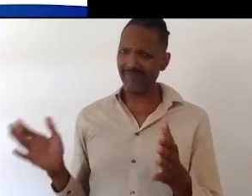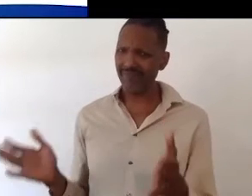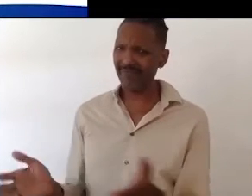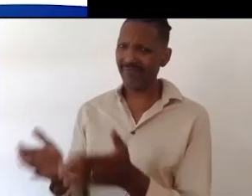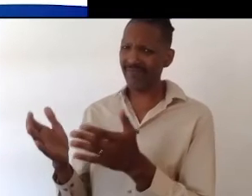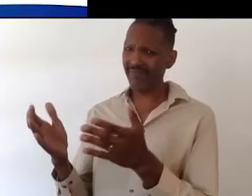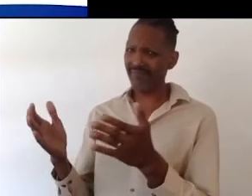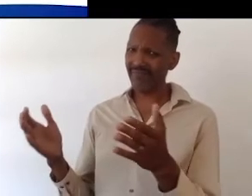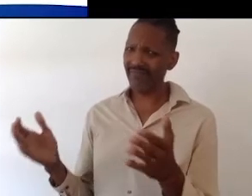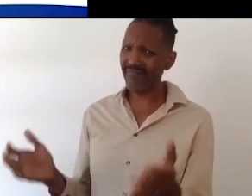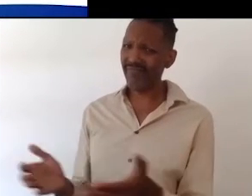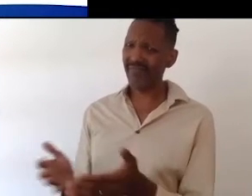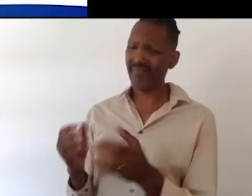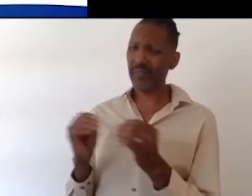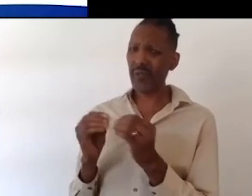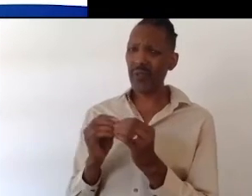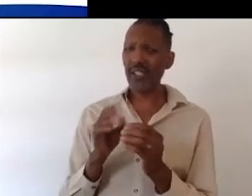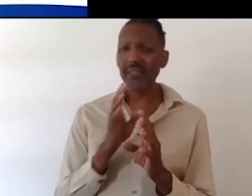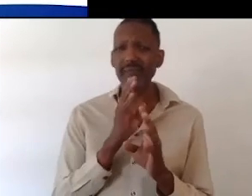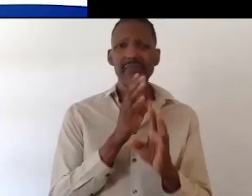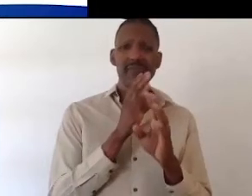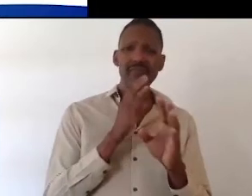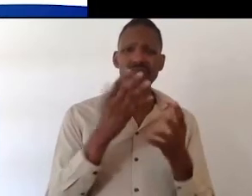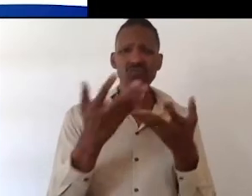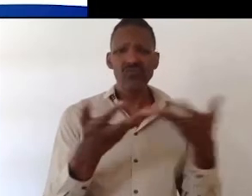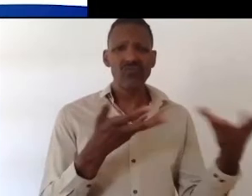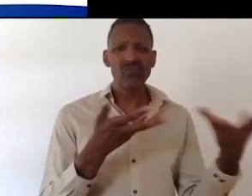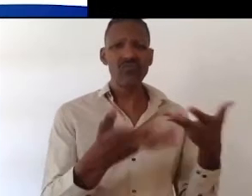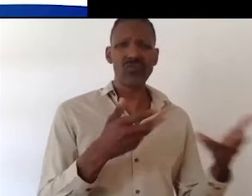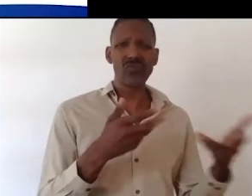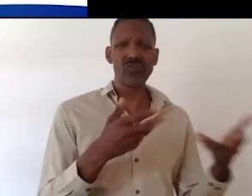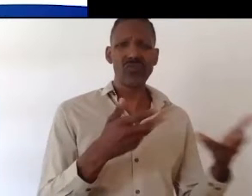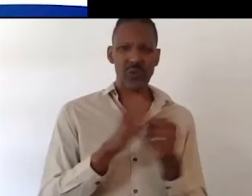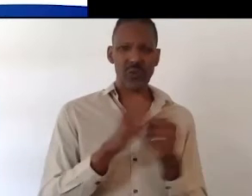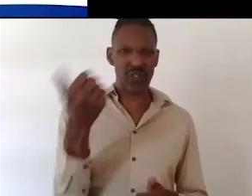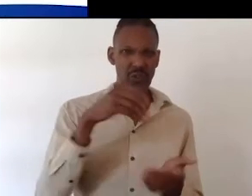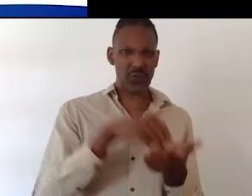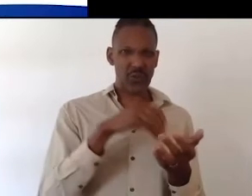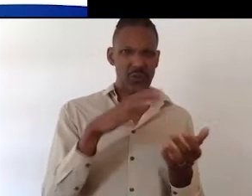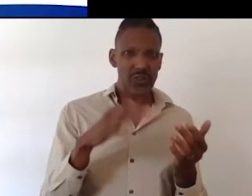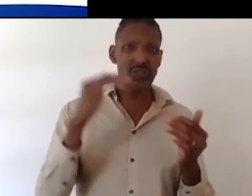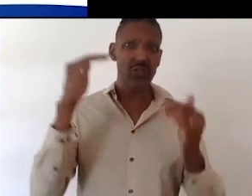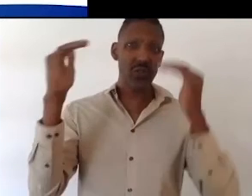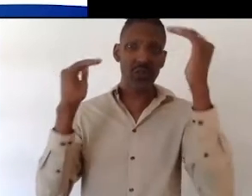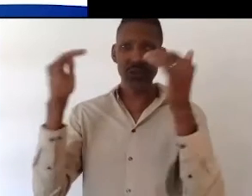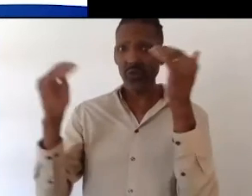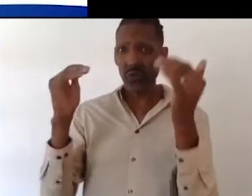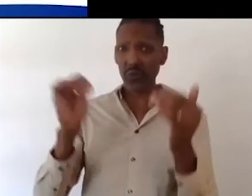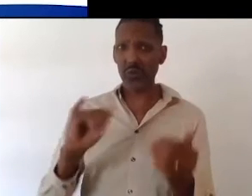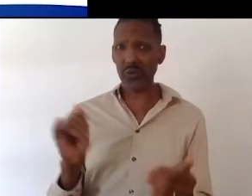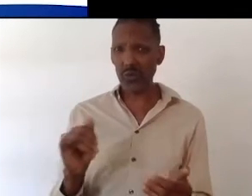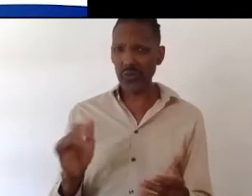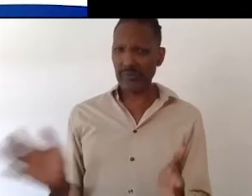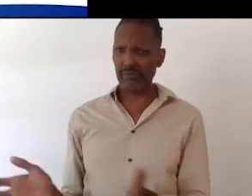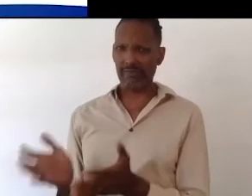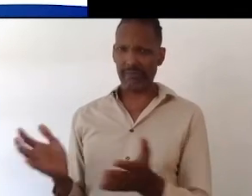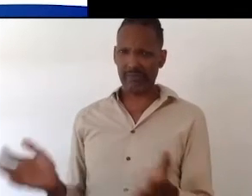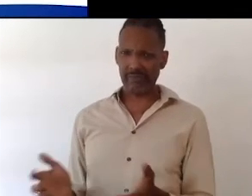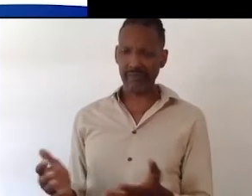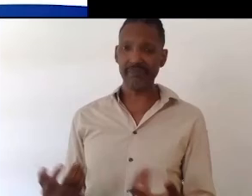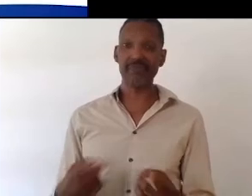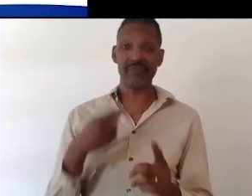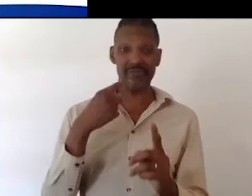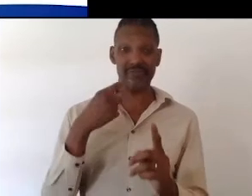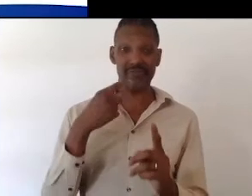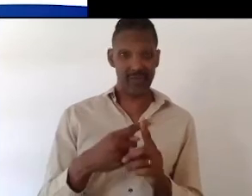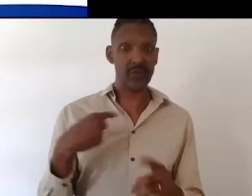never join us during center time. She tended to stay at the snack table and eat very slowly and pick